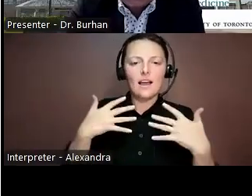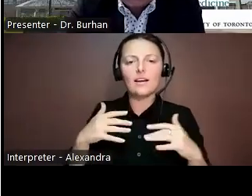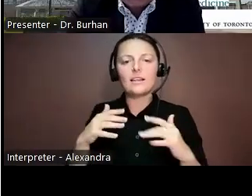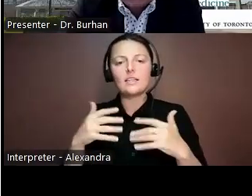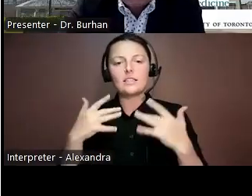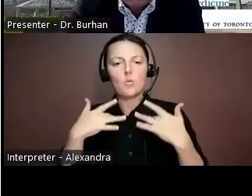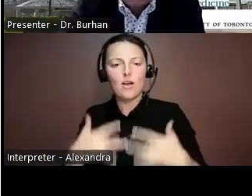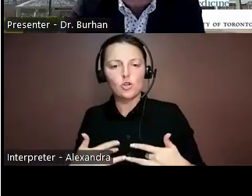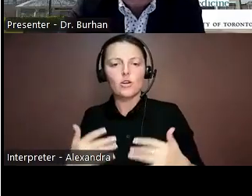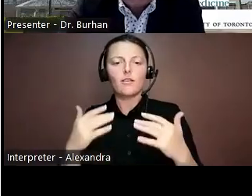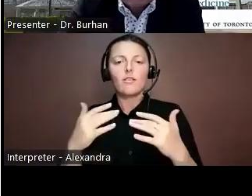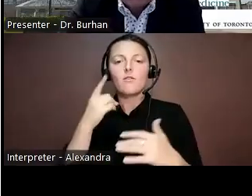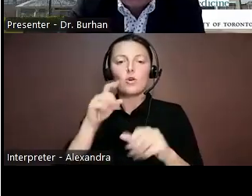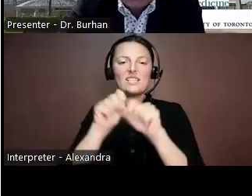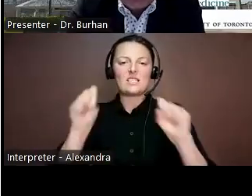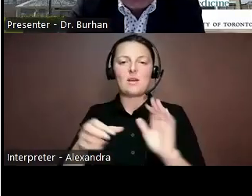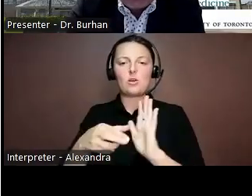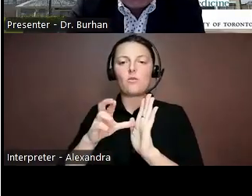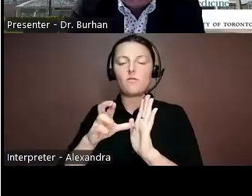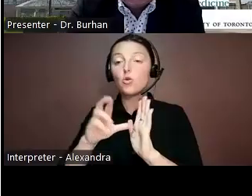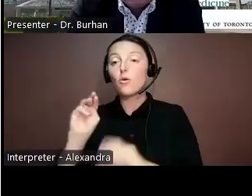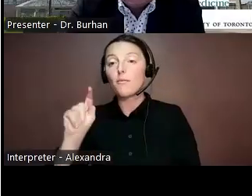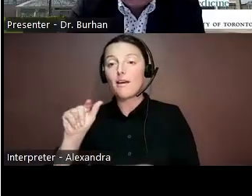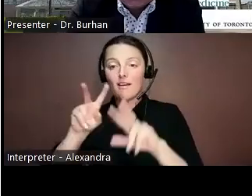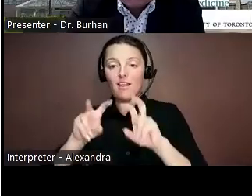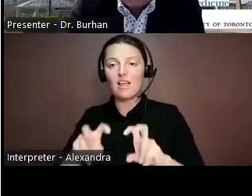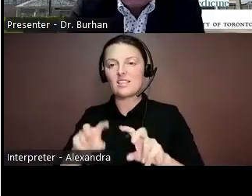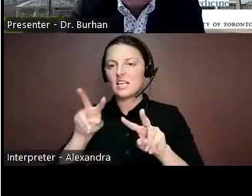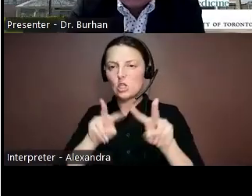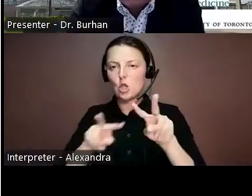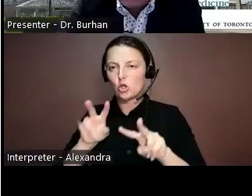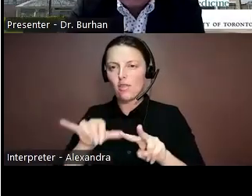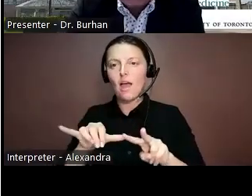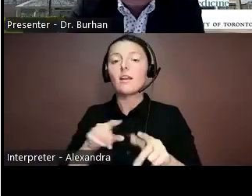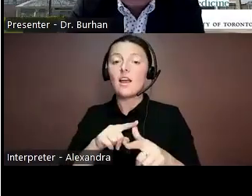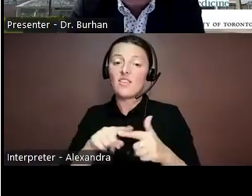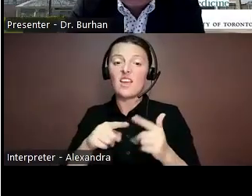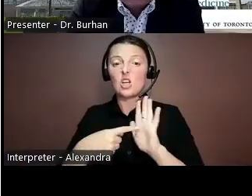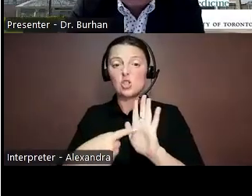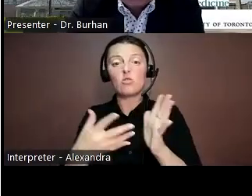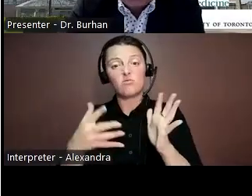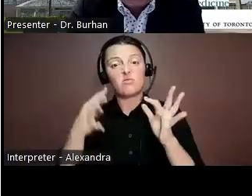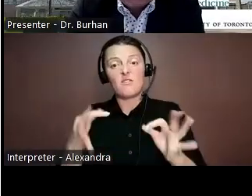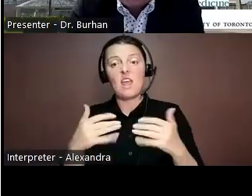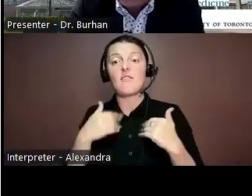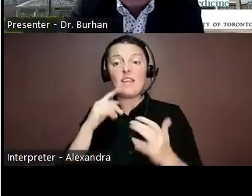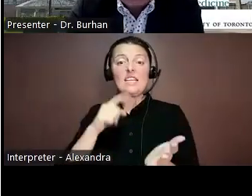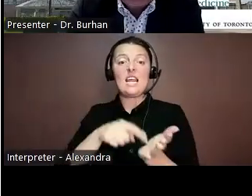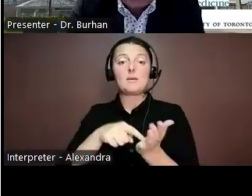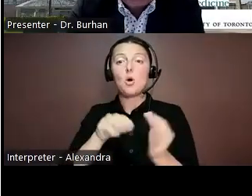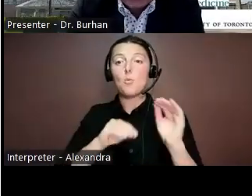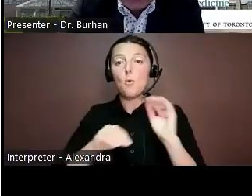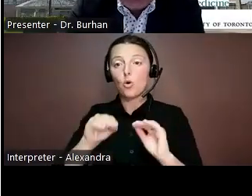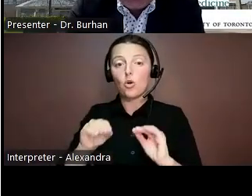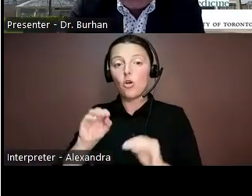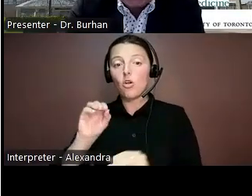that and did show that there is definitely detectable motor alteration in clinical sample compared to healthy